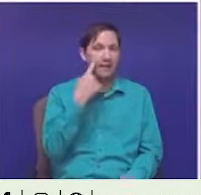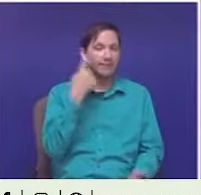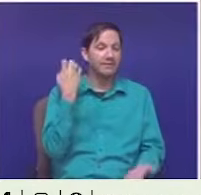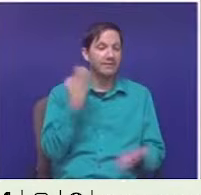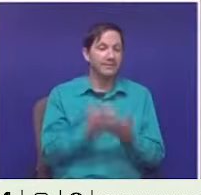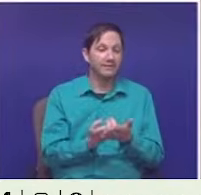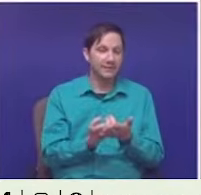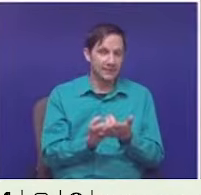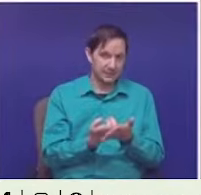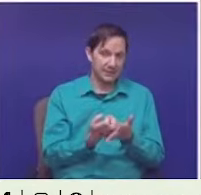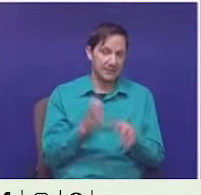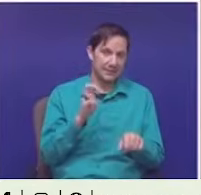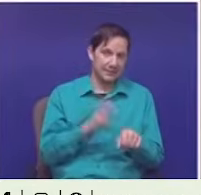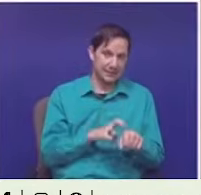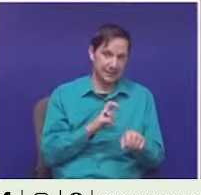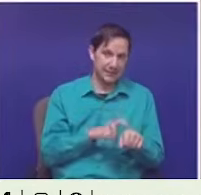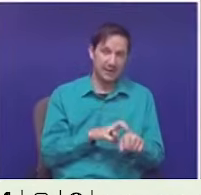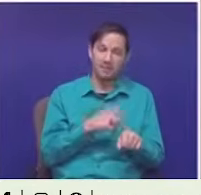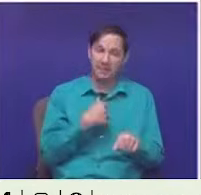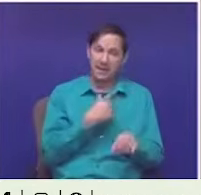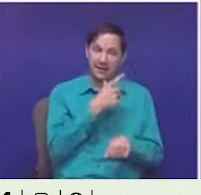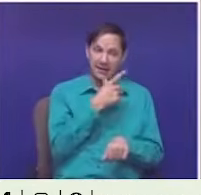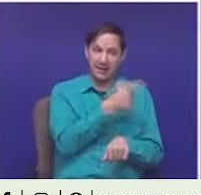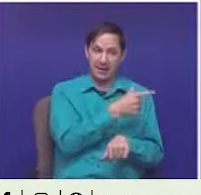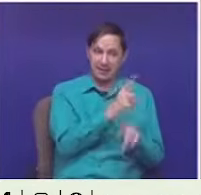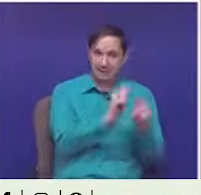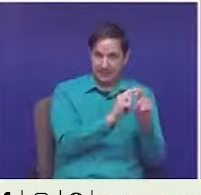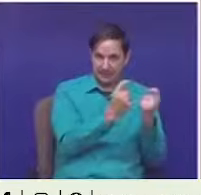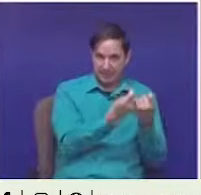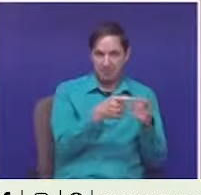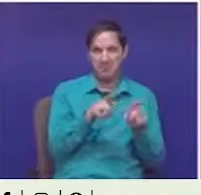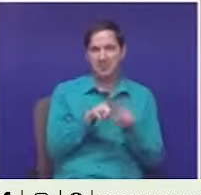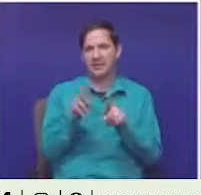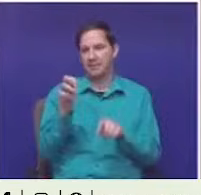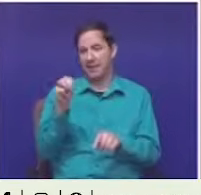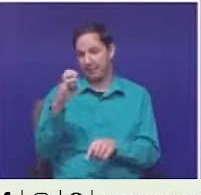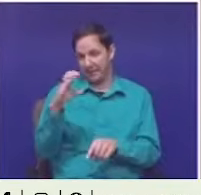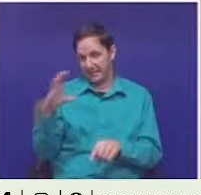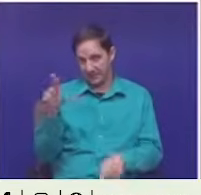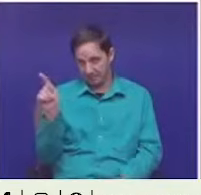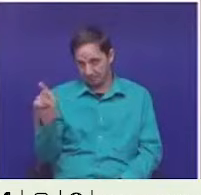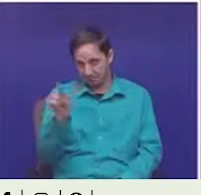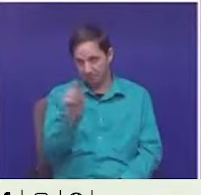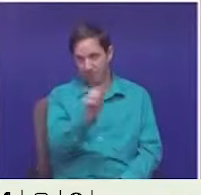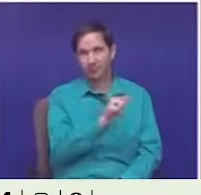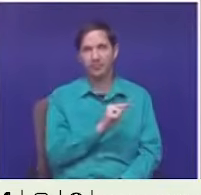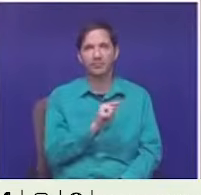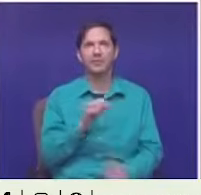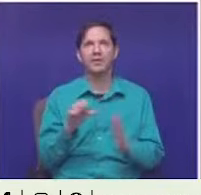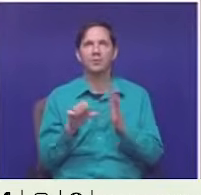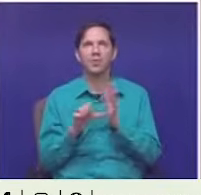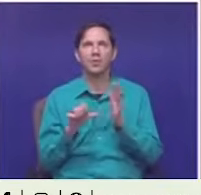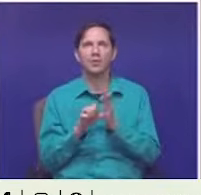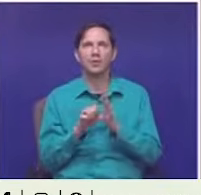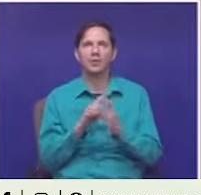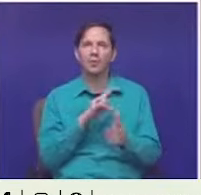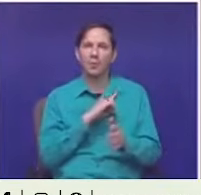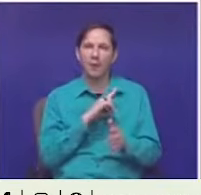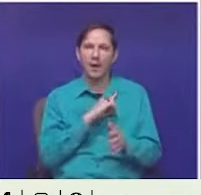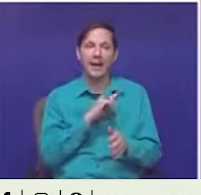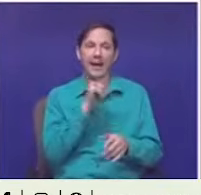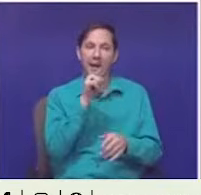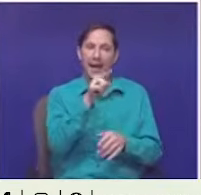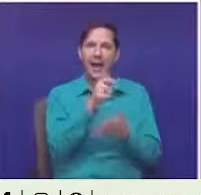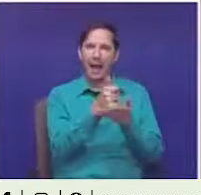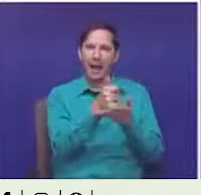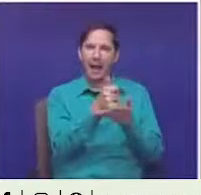say this not only to the team, but to the MECs as well, that the quality of data becomes important because it guides your spending